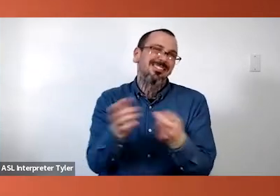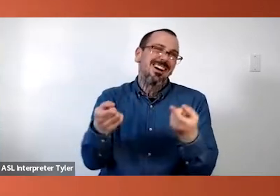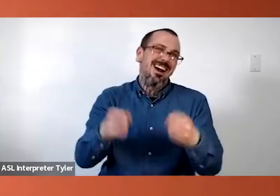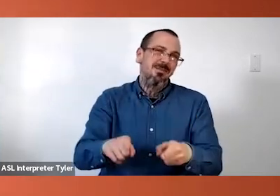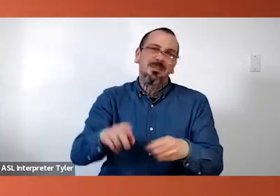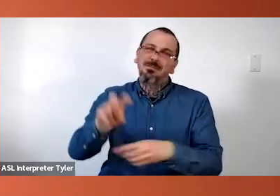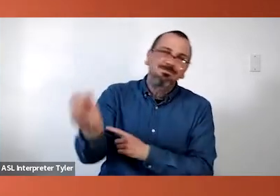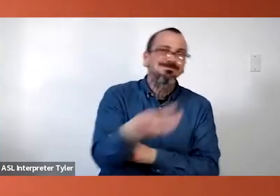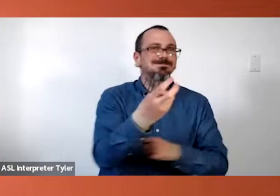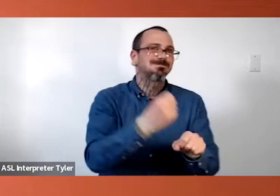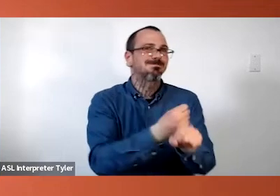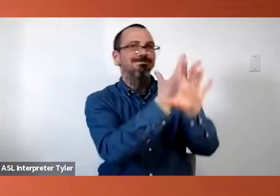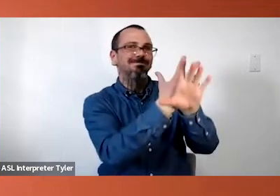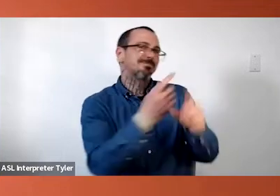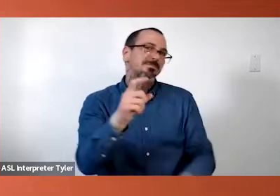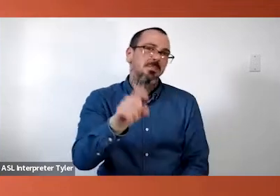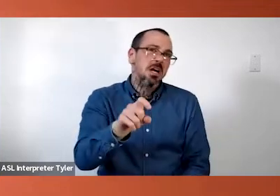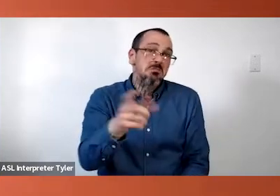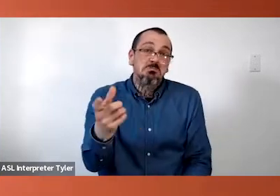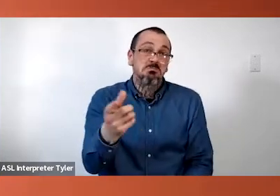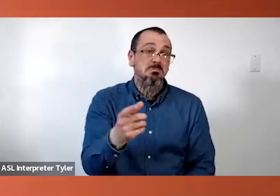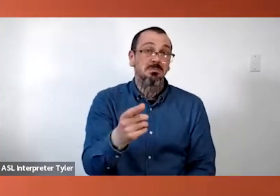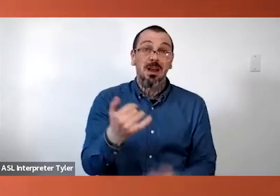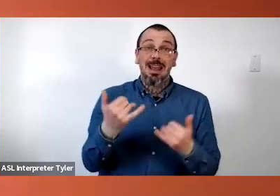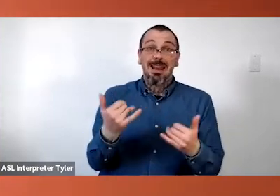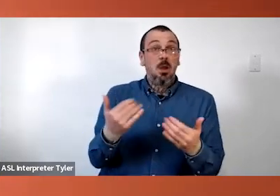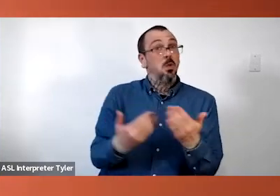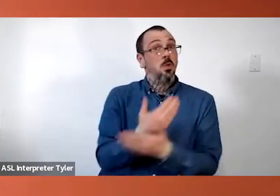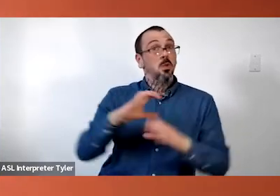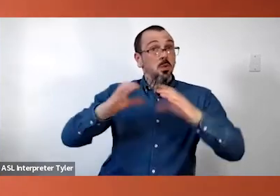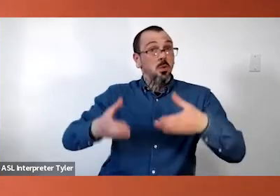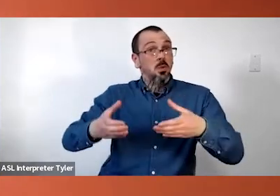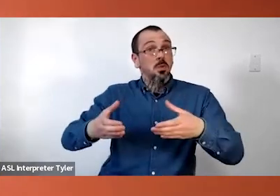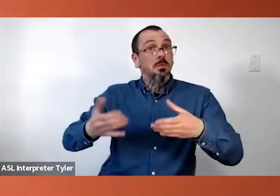and it's gone pretty well this time around.